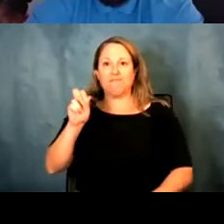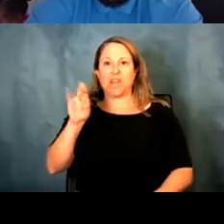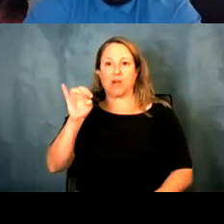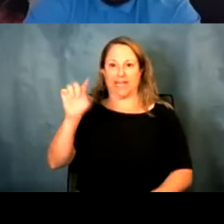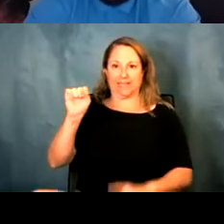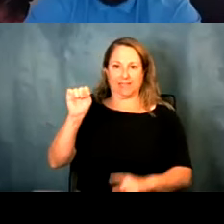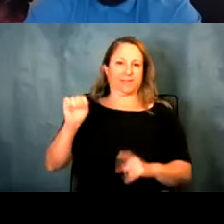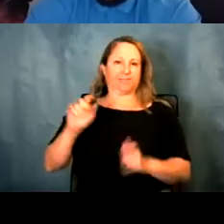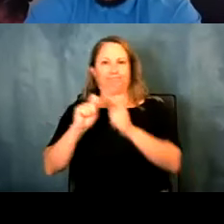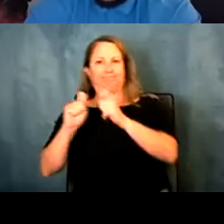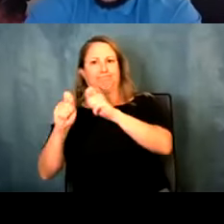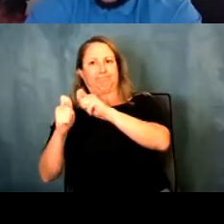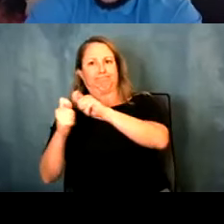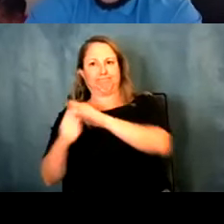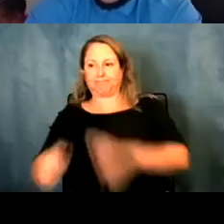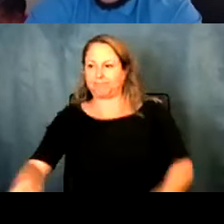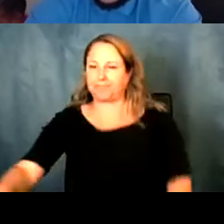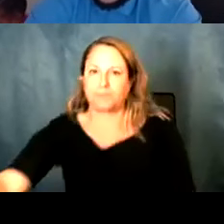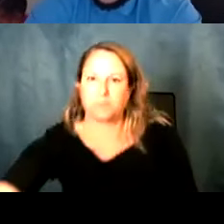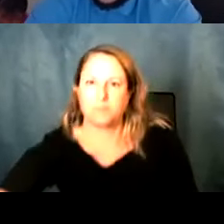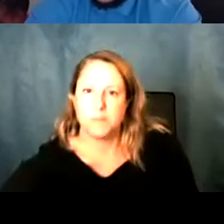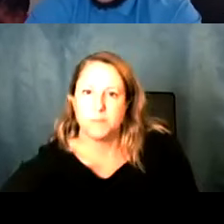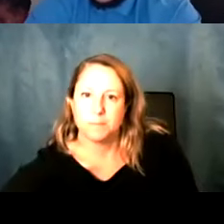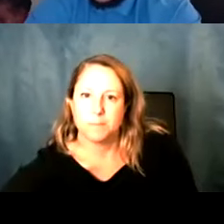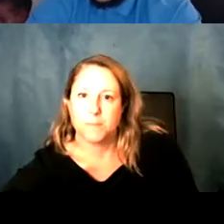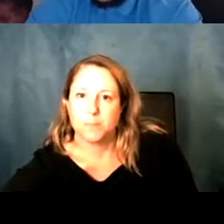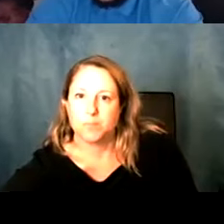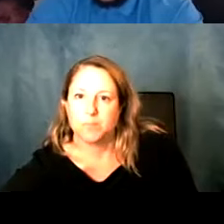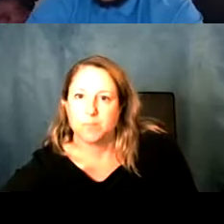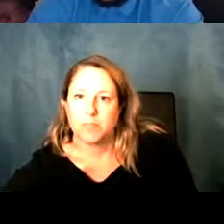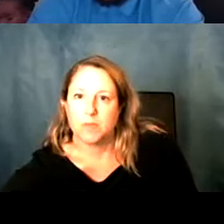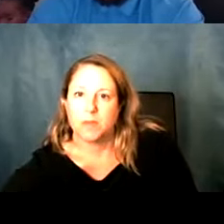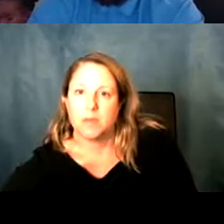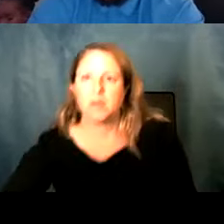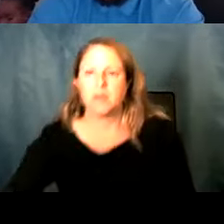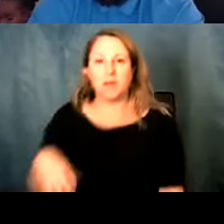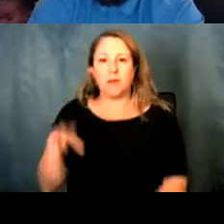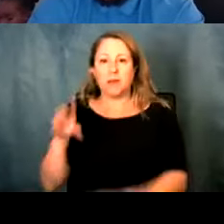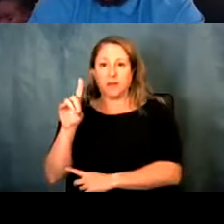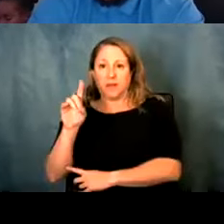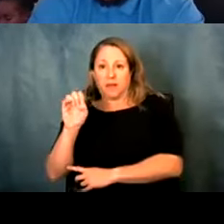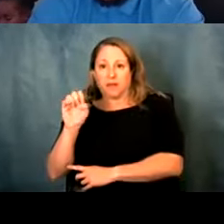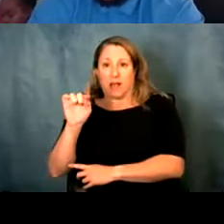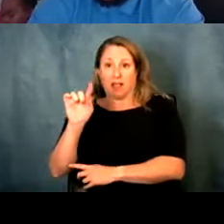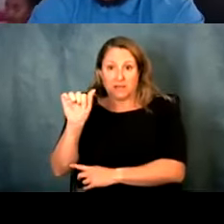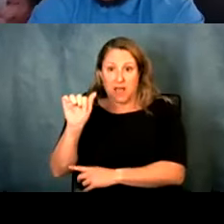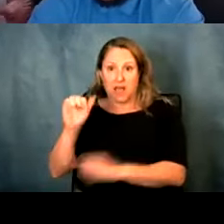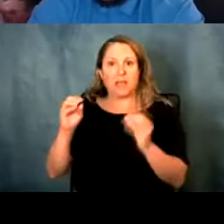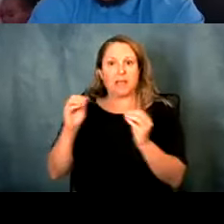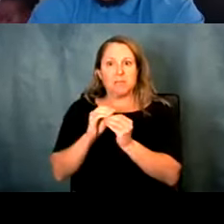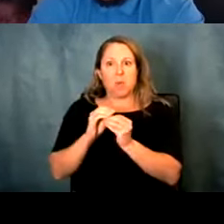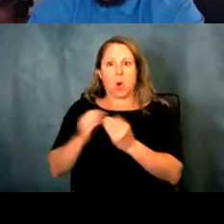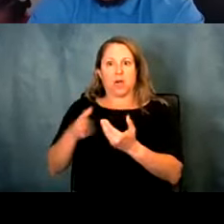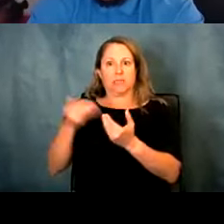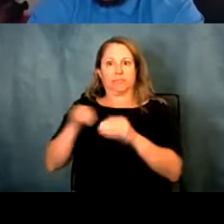So the key things about the Delta variant is the Delta variant is more contagious than the other